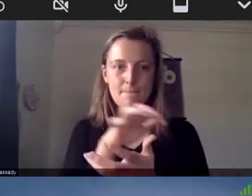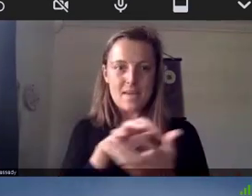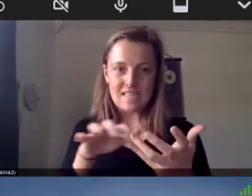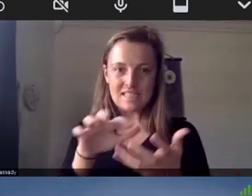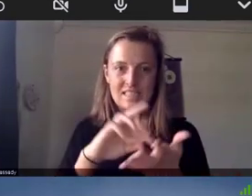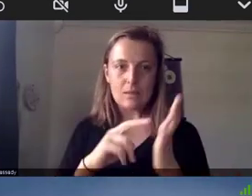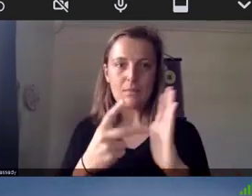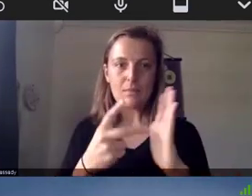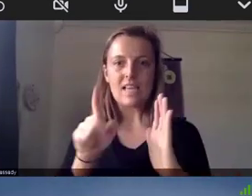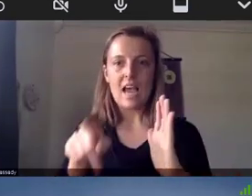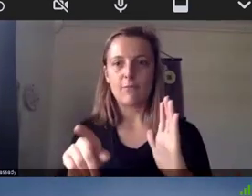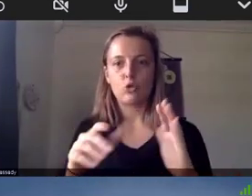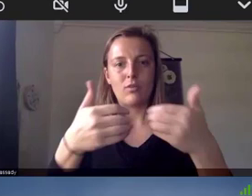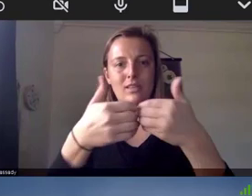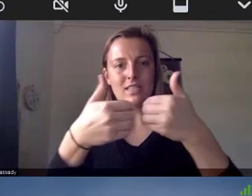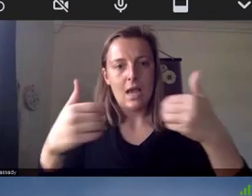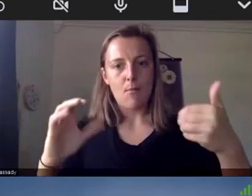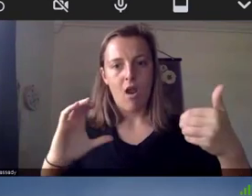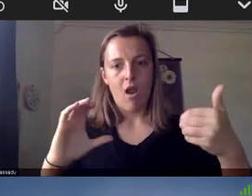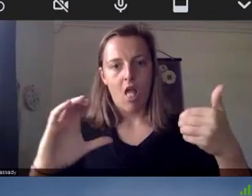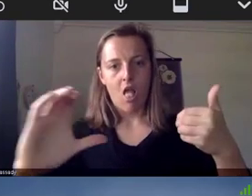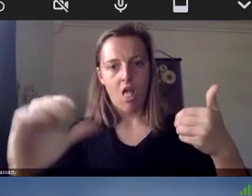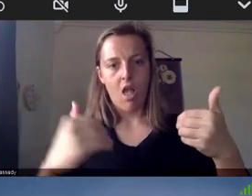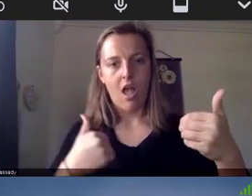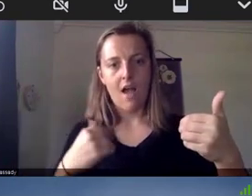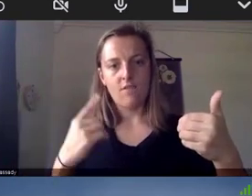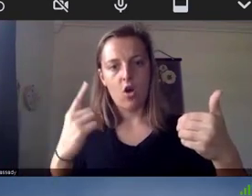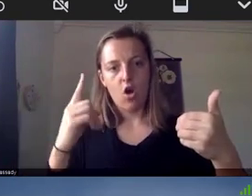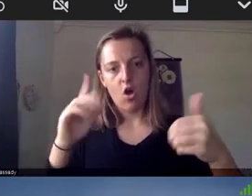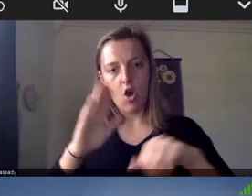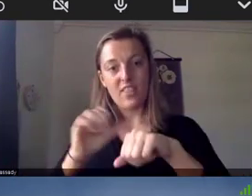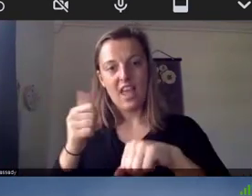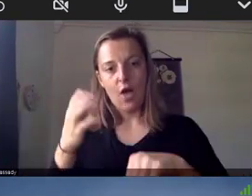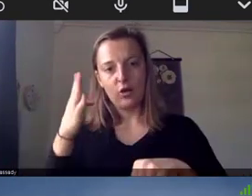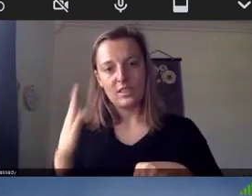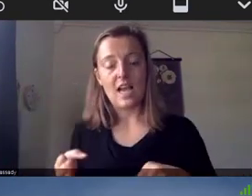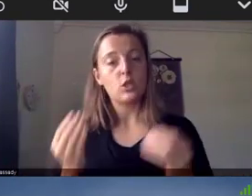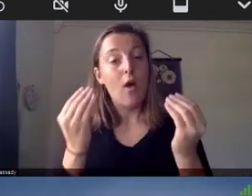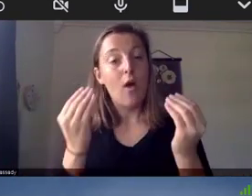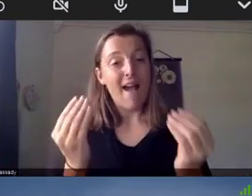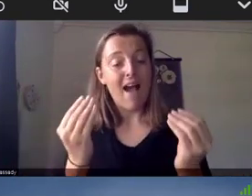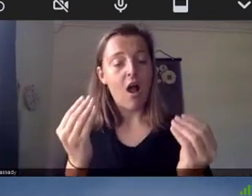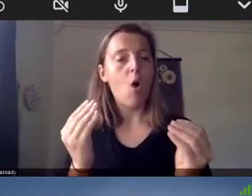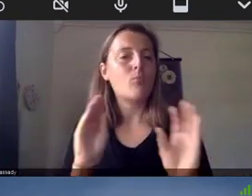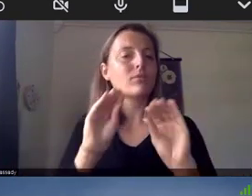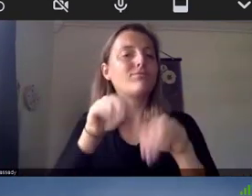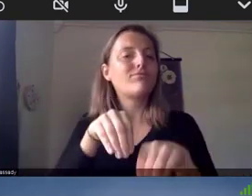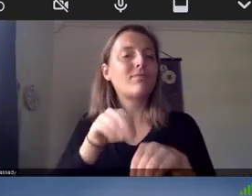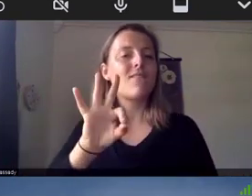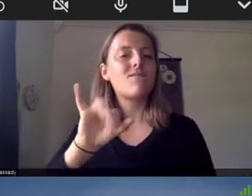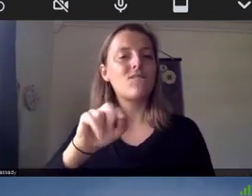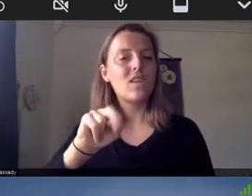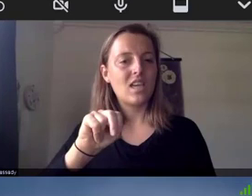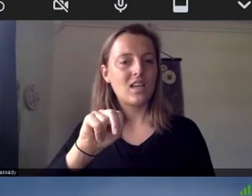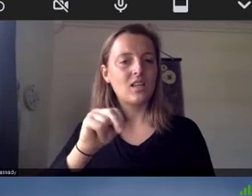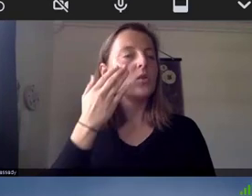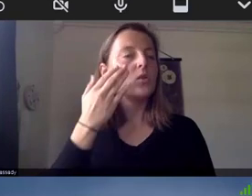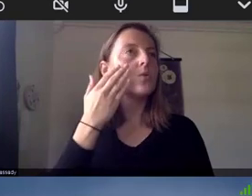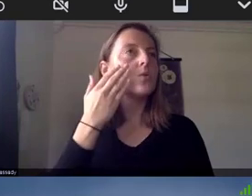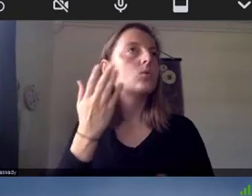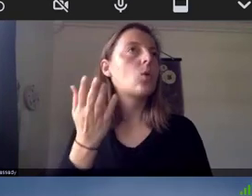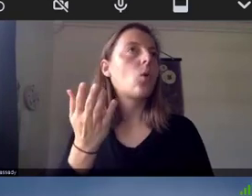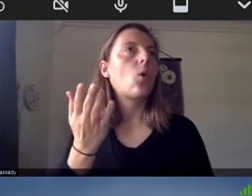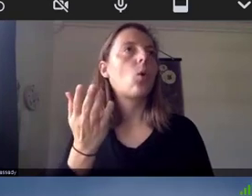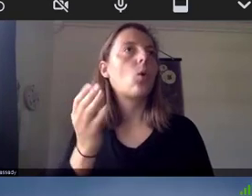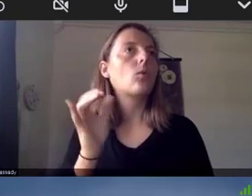done by sort of putting fins. So if you think about, you know, there would be almost like barriers or fins